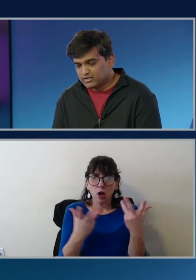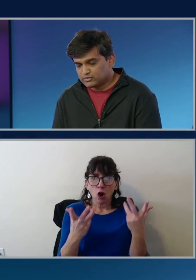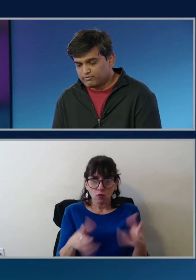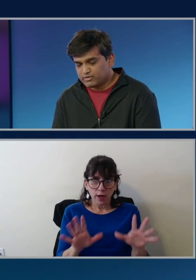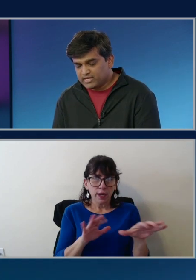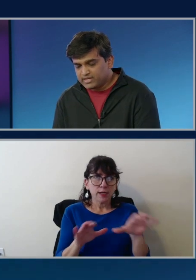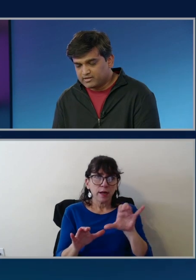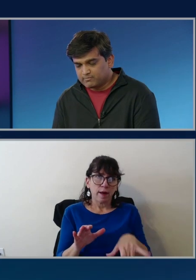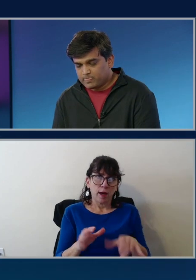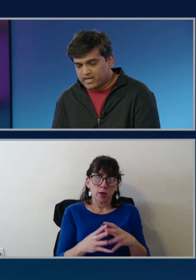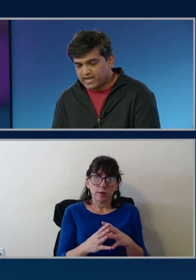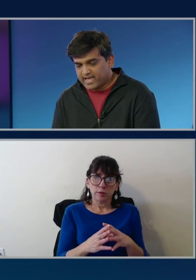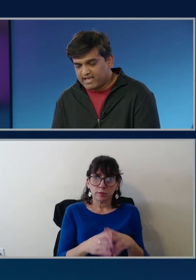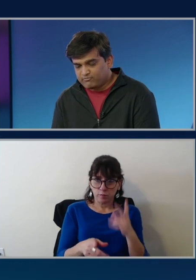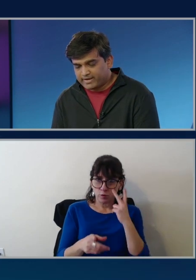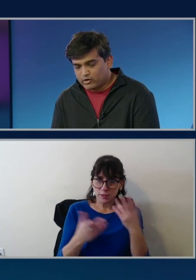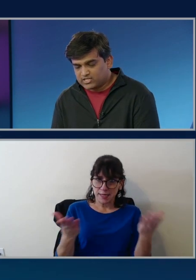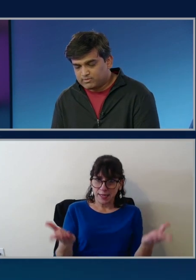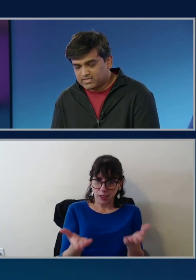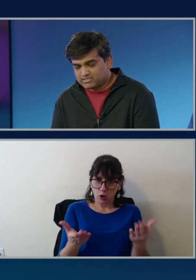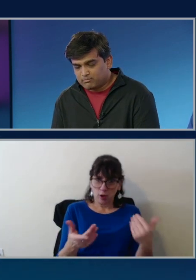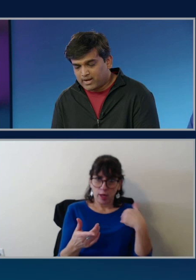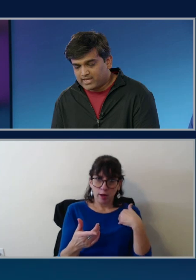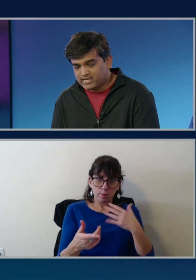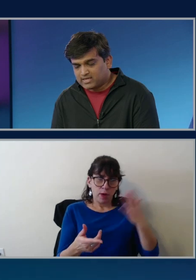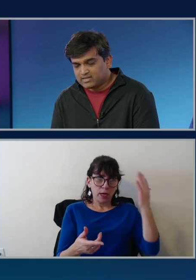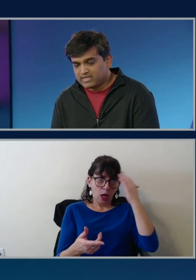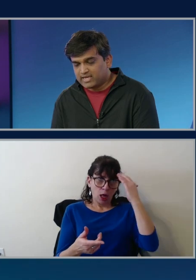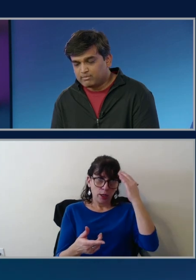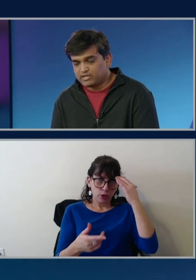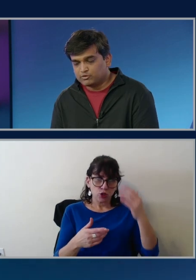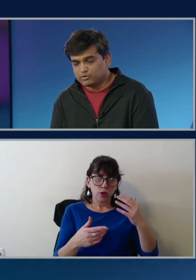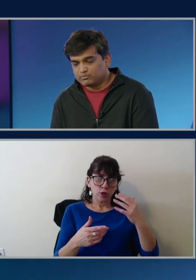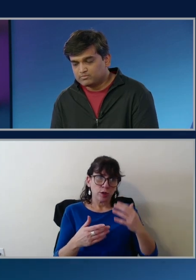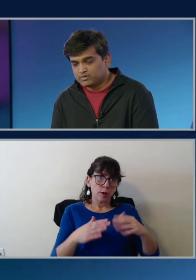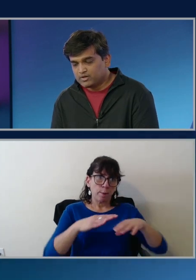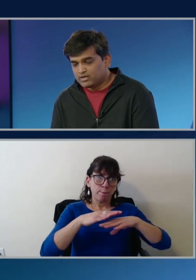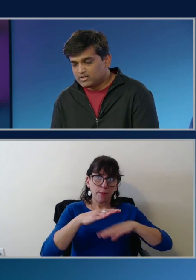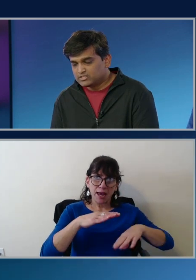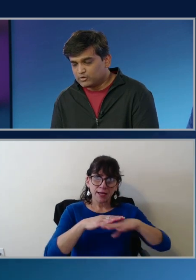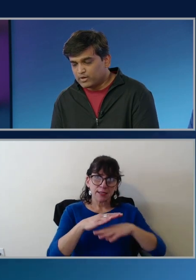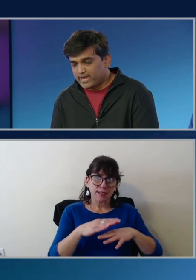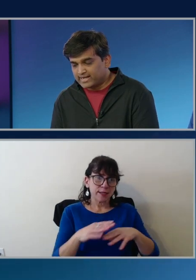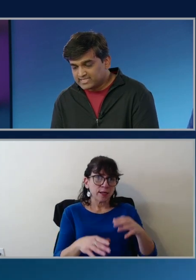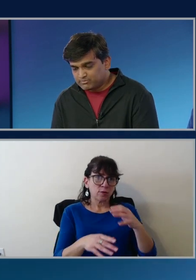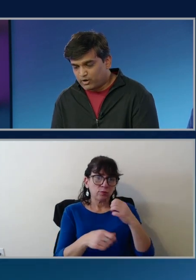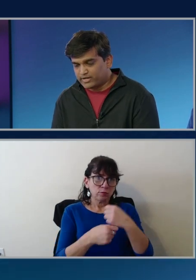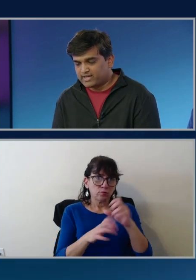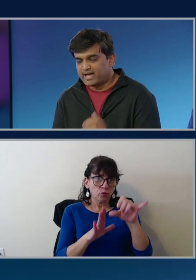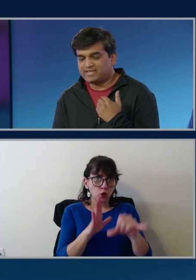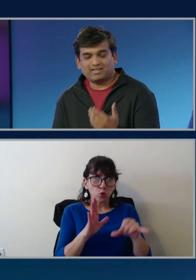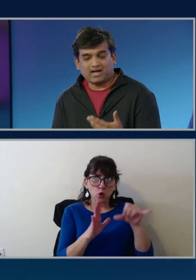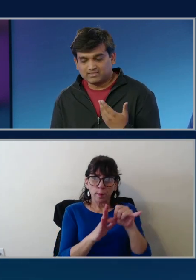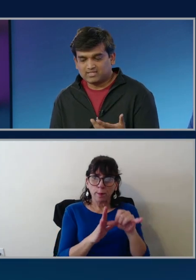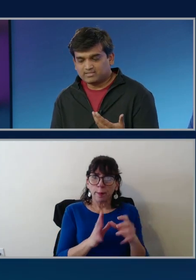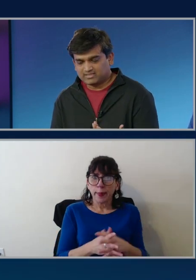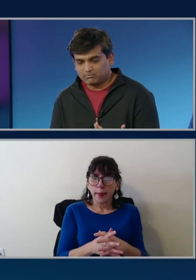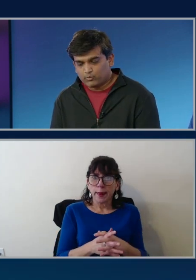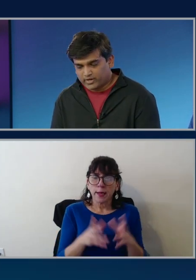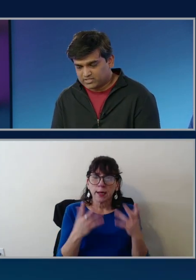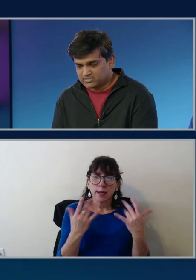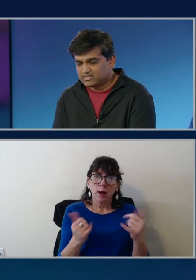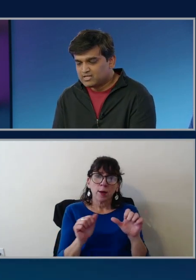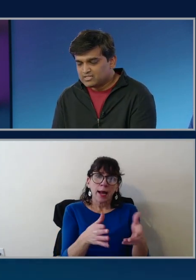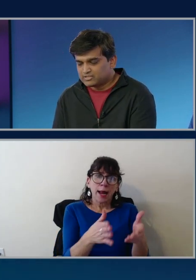that. So if you see here, I have my knowledge base, my KB YouTube. Okay. So at this point, I can ask